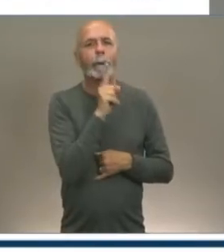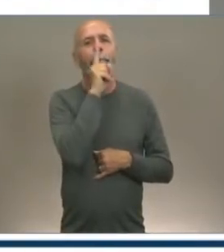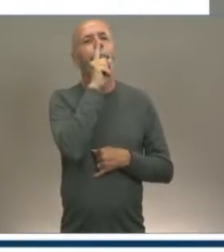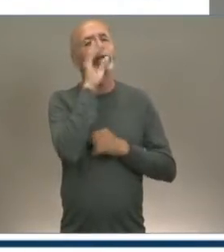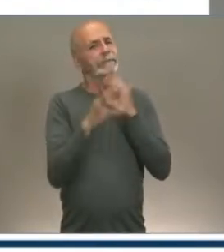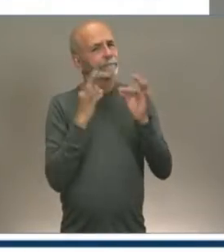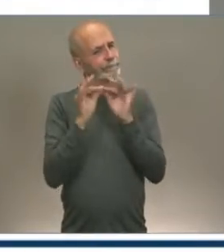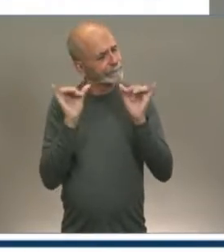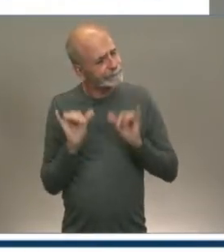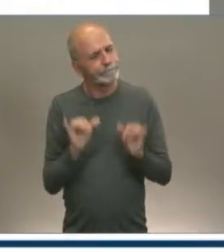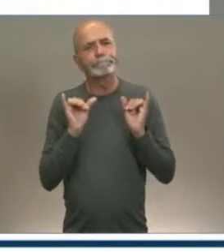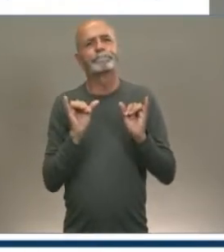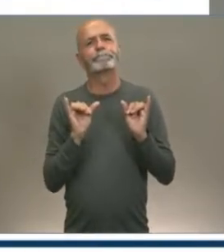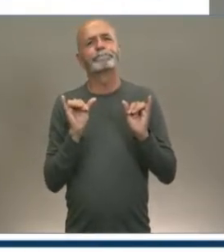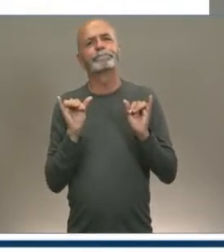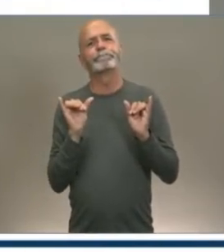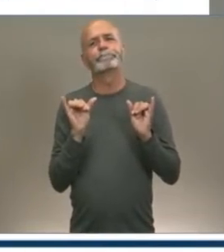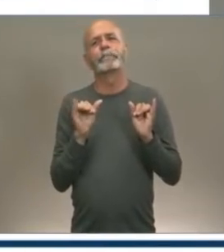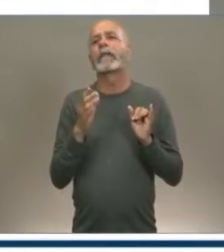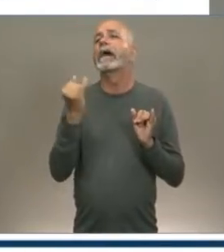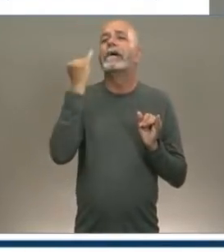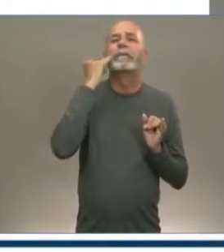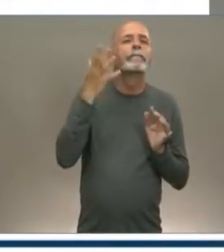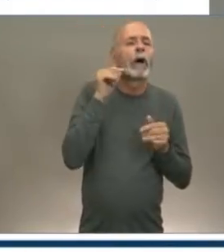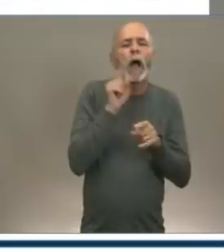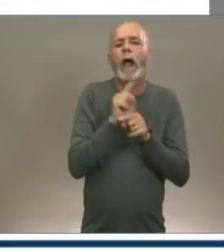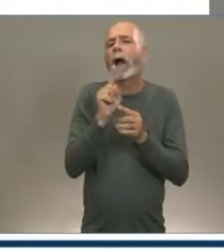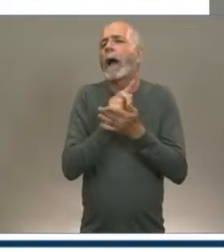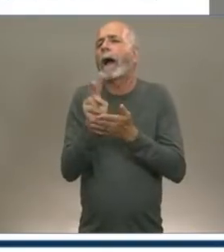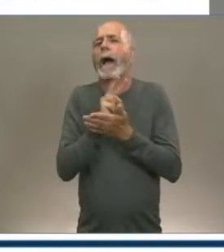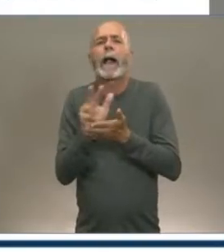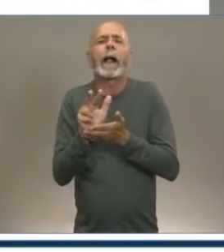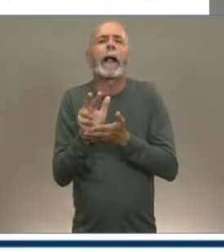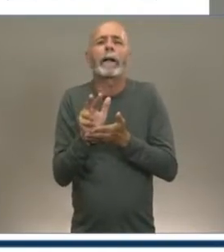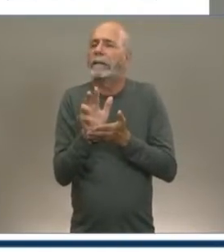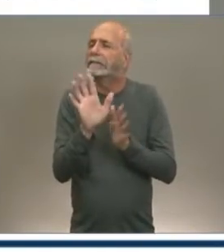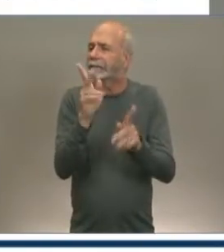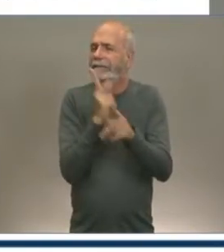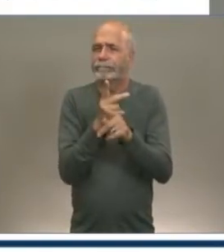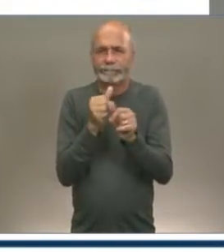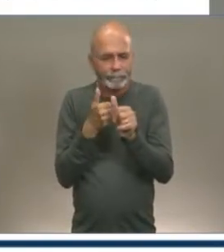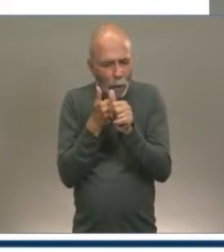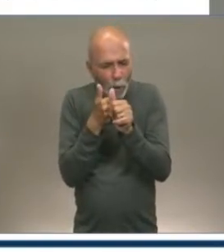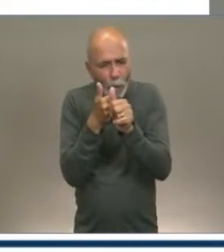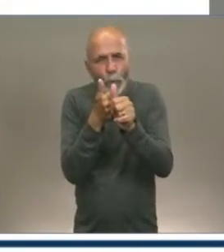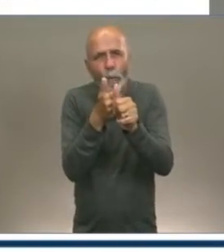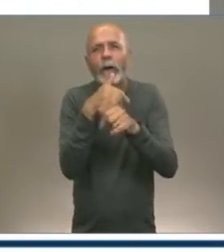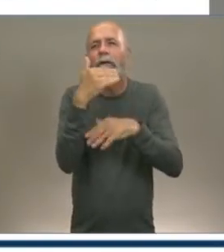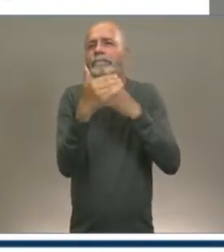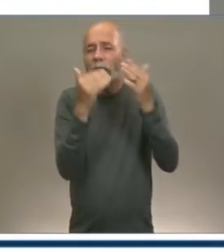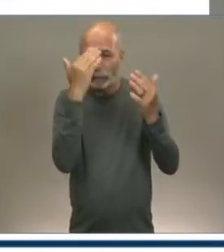COVID over the next number of weeks. It's important that we're able to have a good handle